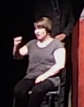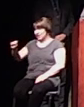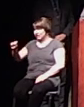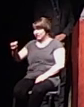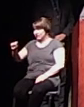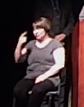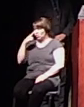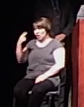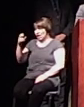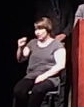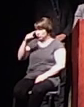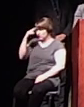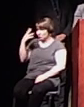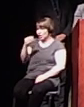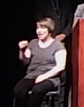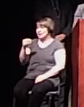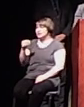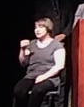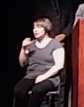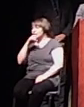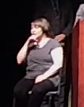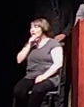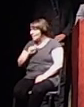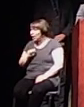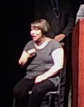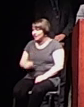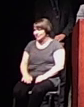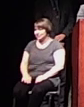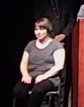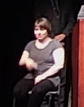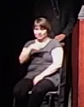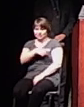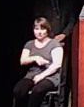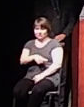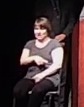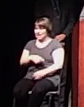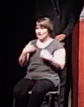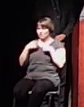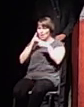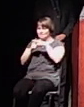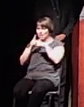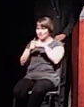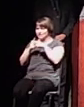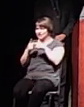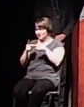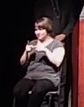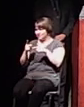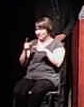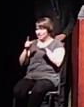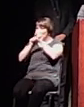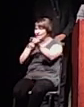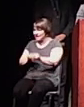emeritus. They also ensure compliance in recording and reporting positive attendance hours for all non-credit